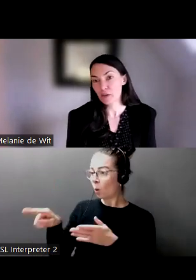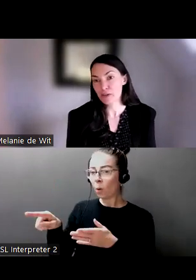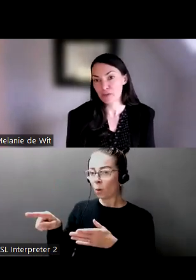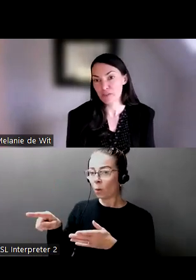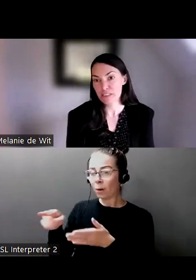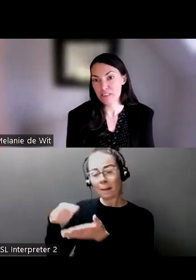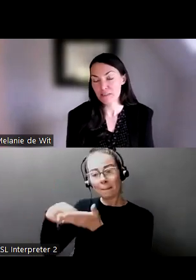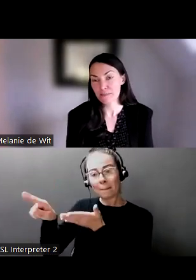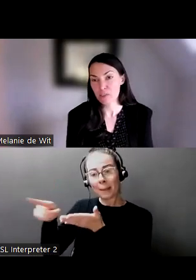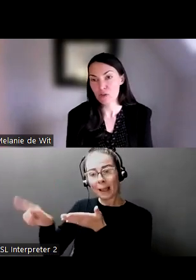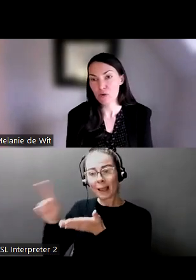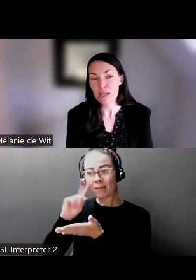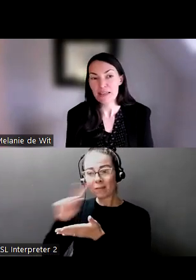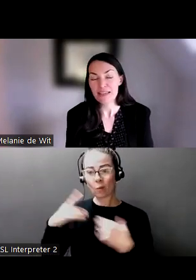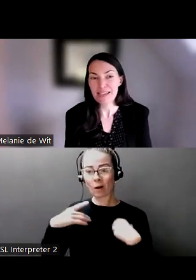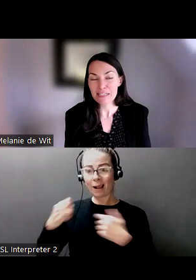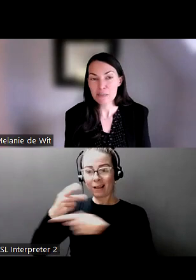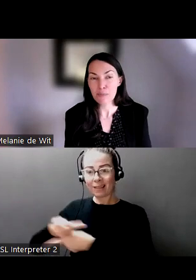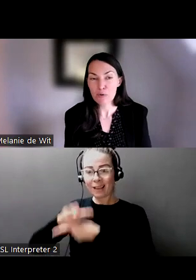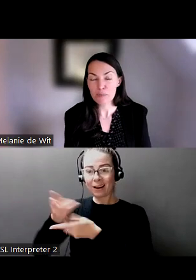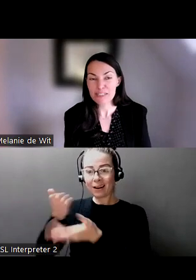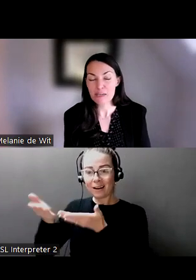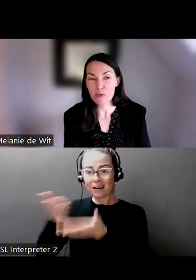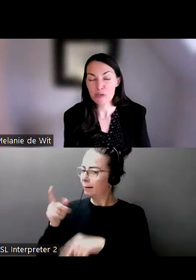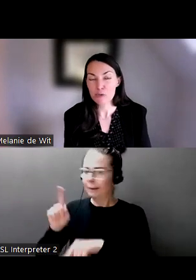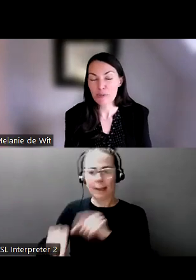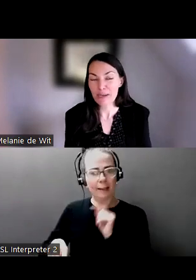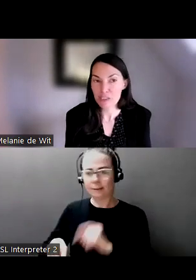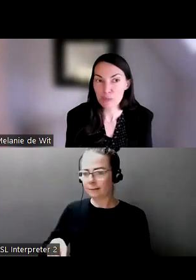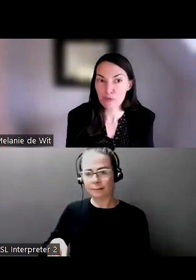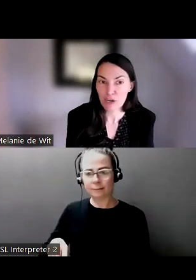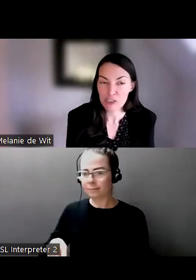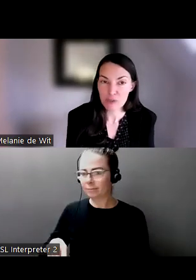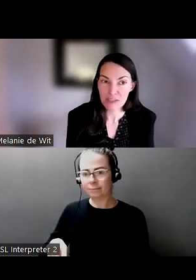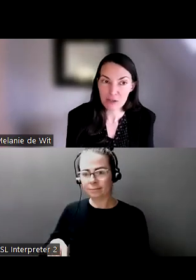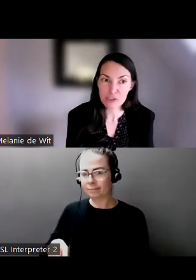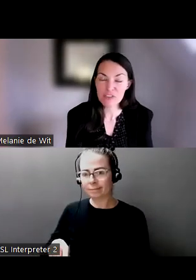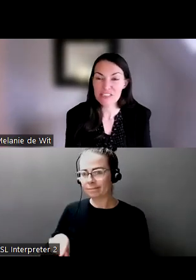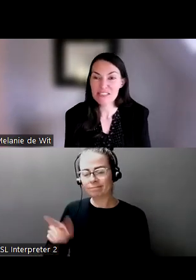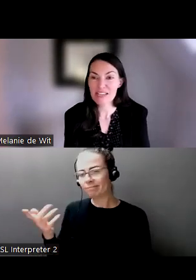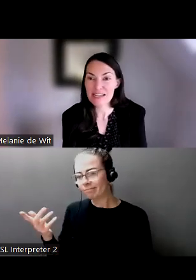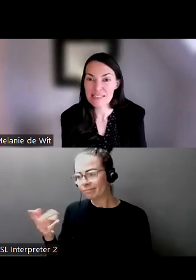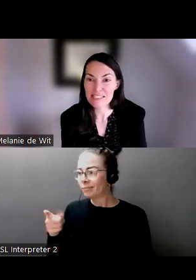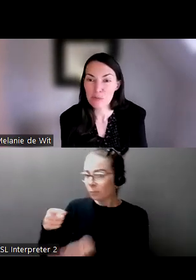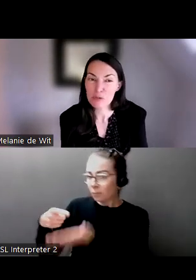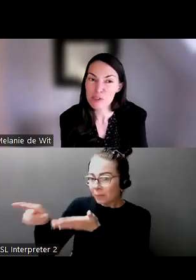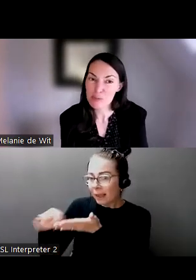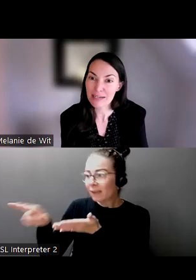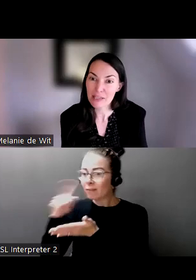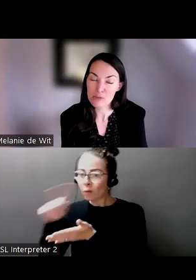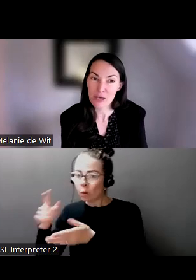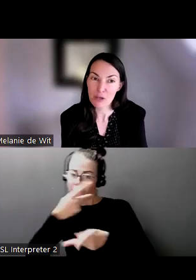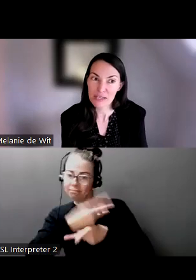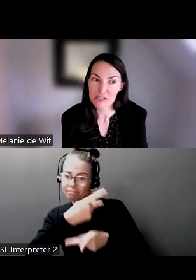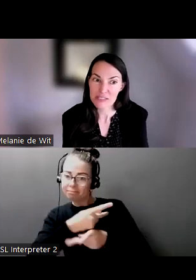with health services. So they can't both be someone who's paid to provide you with health services and someone who's